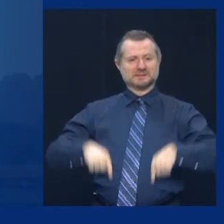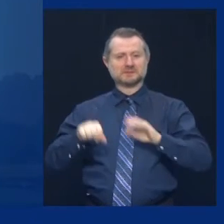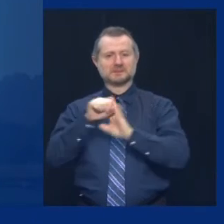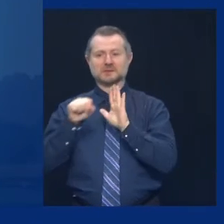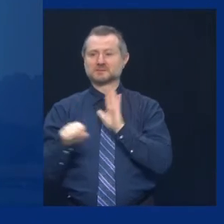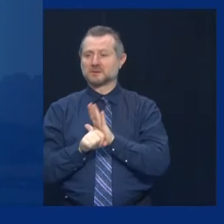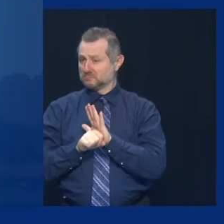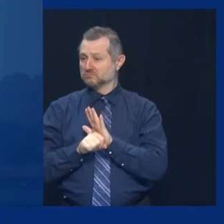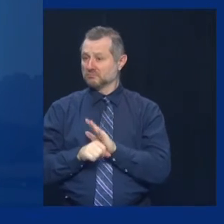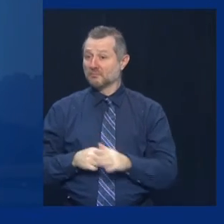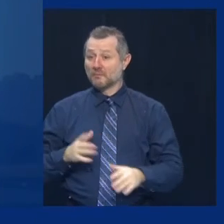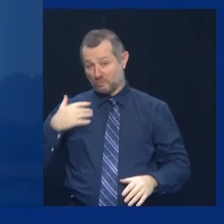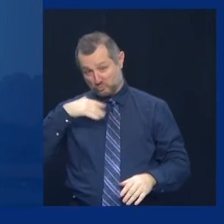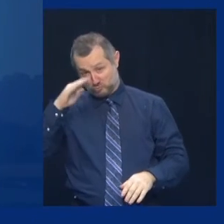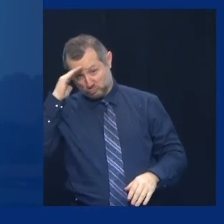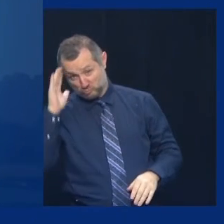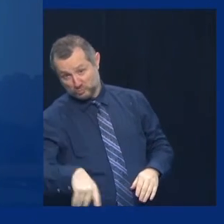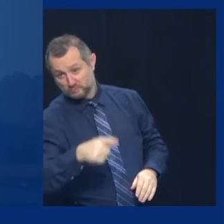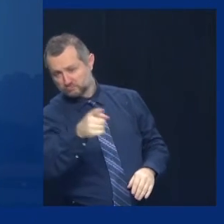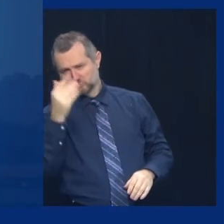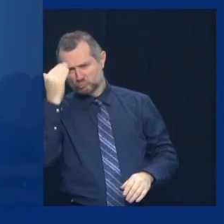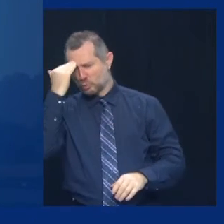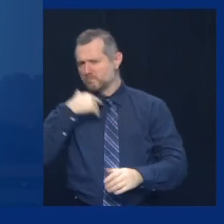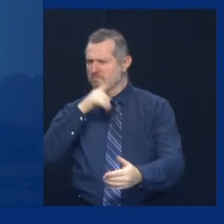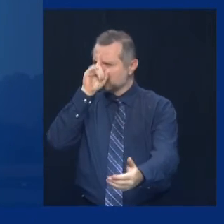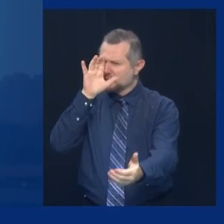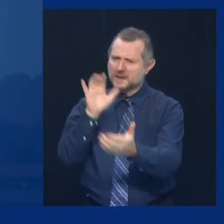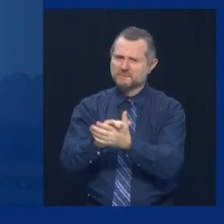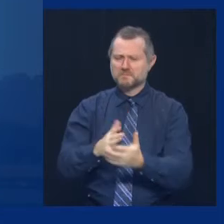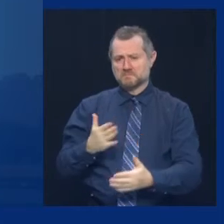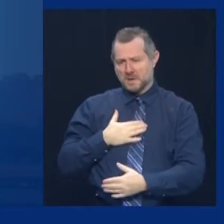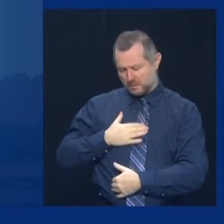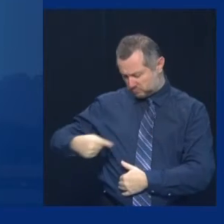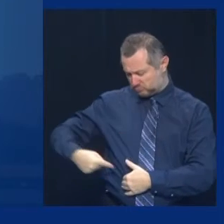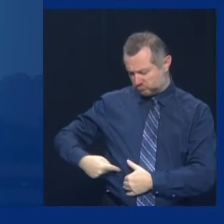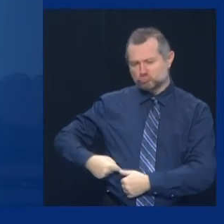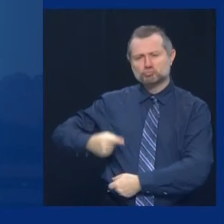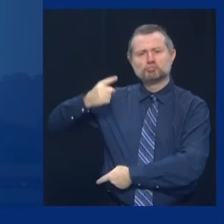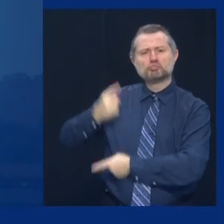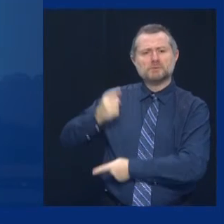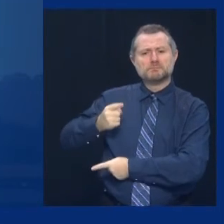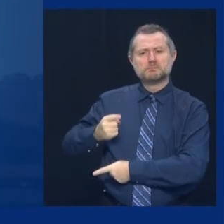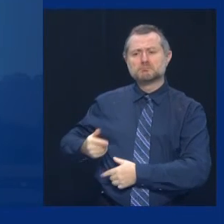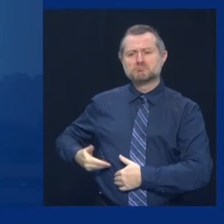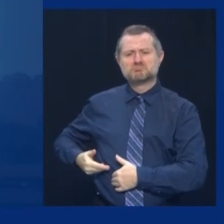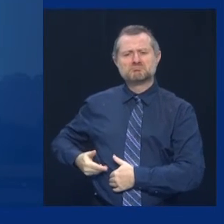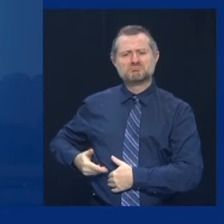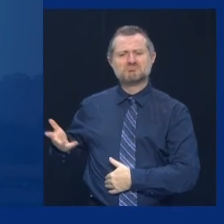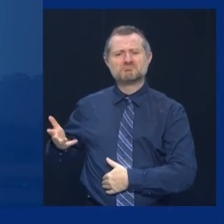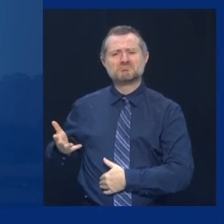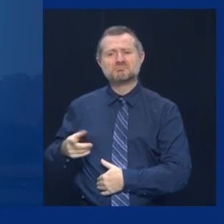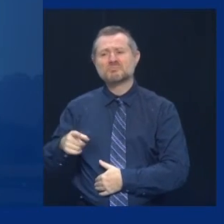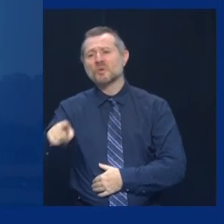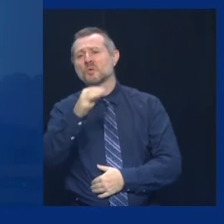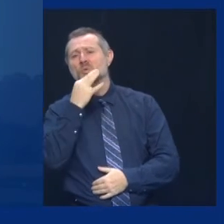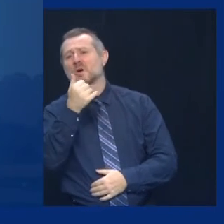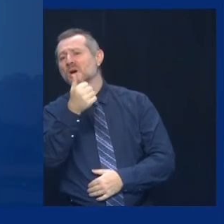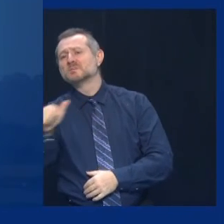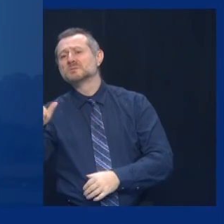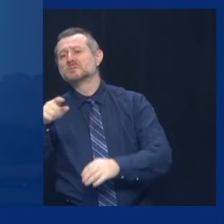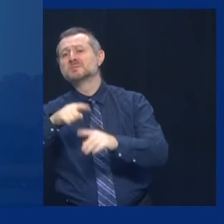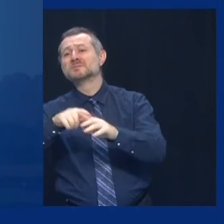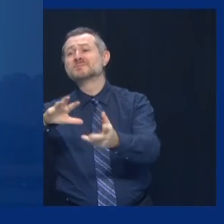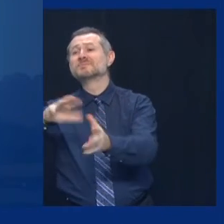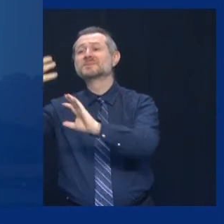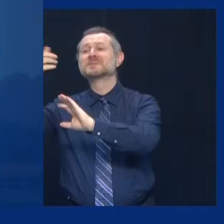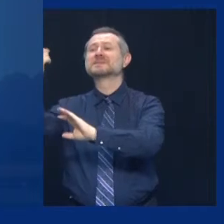I believe my intuition is correct, that this is another disaster waiting to happen. If the